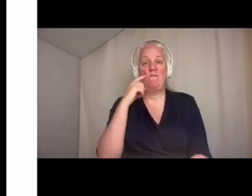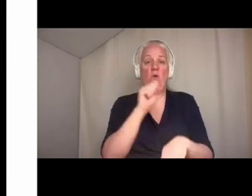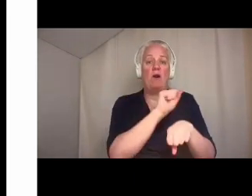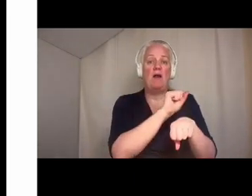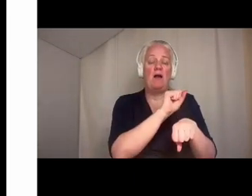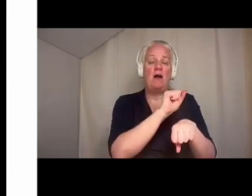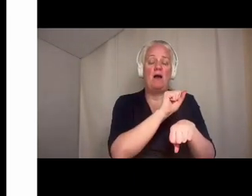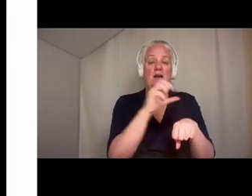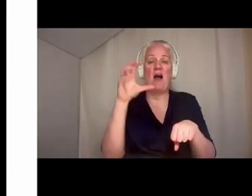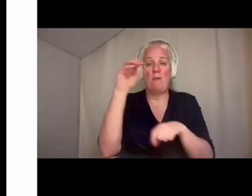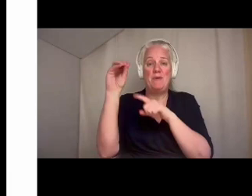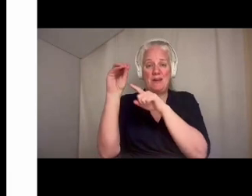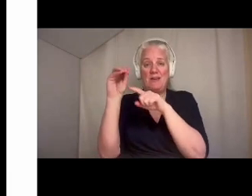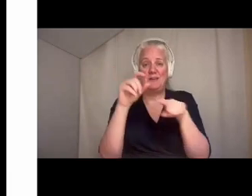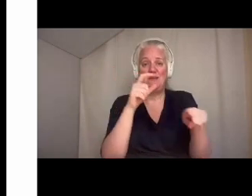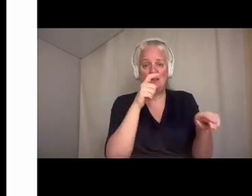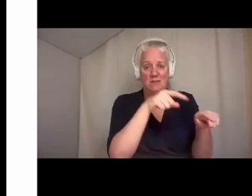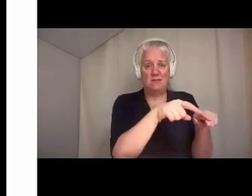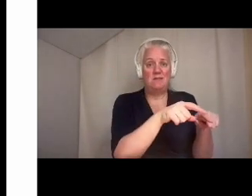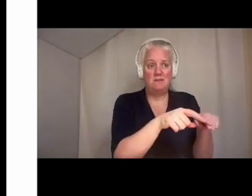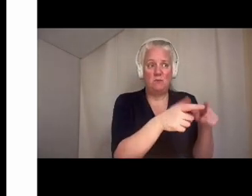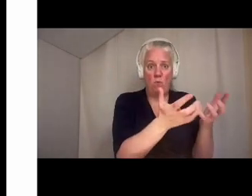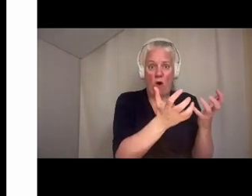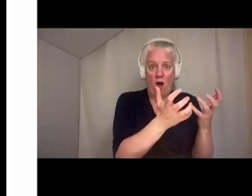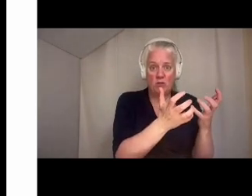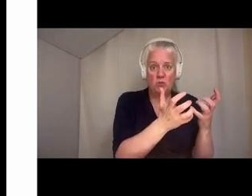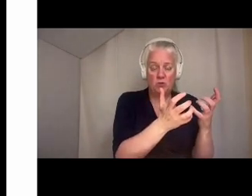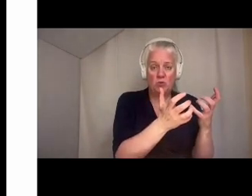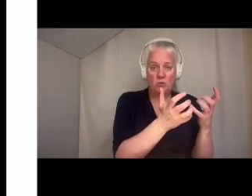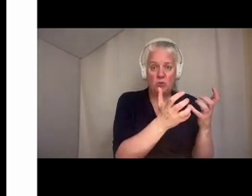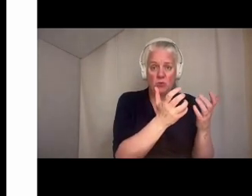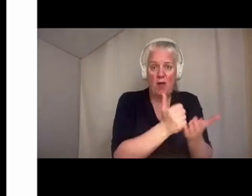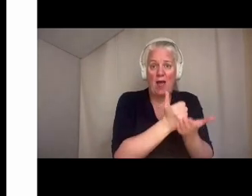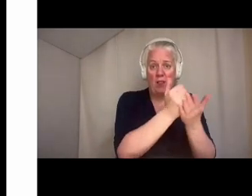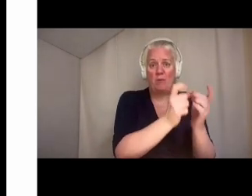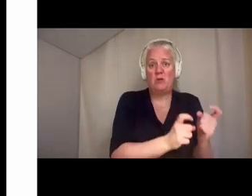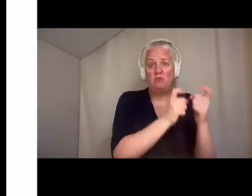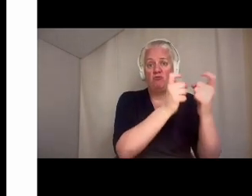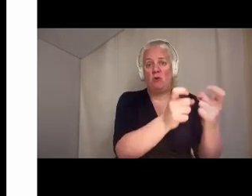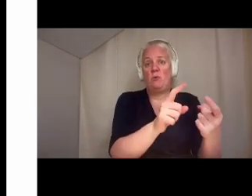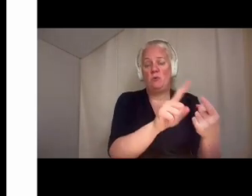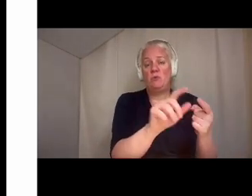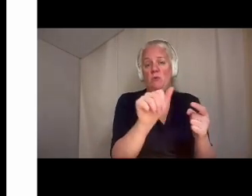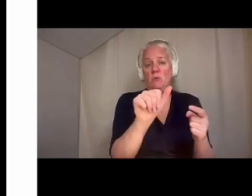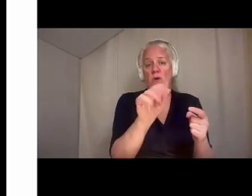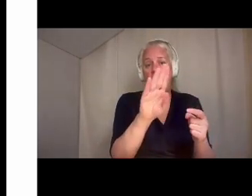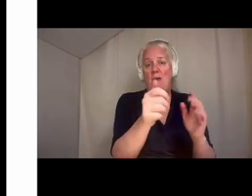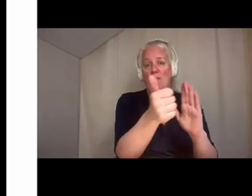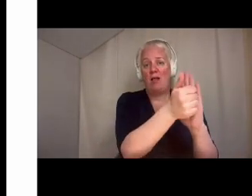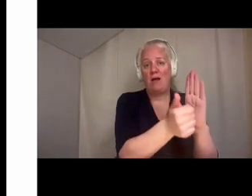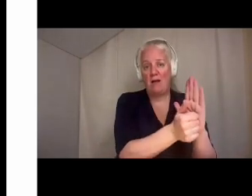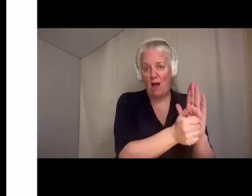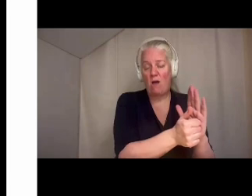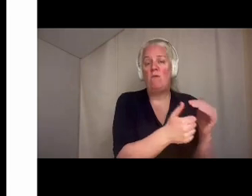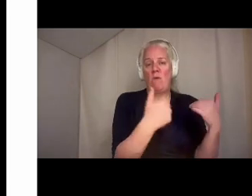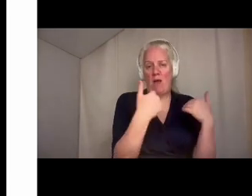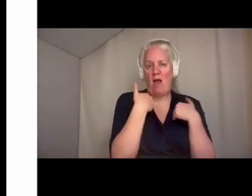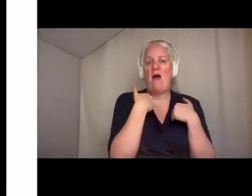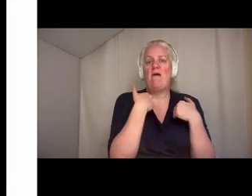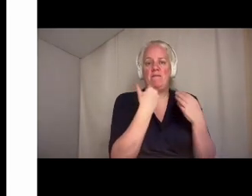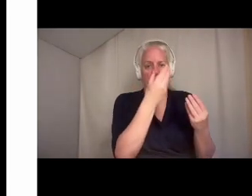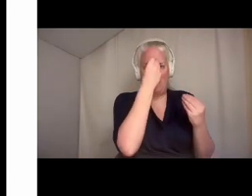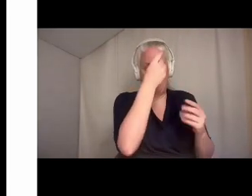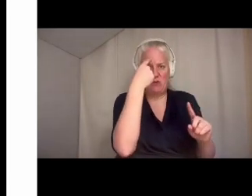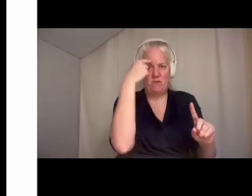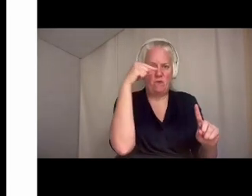employers who are interested in contributing to an employee's ABLE account, or offering